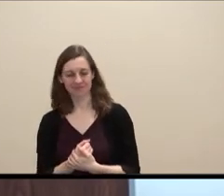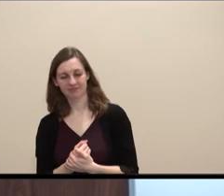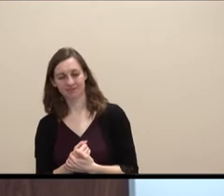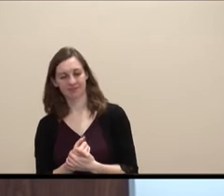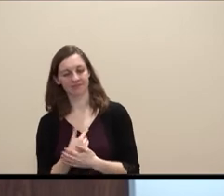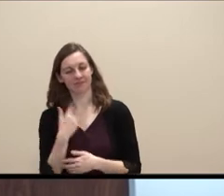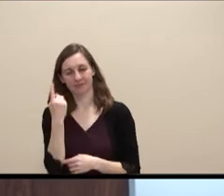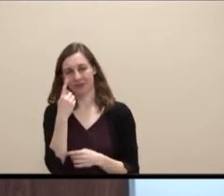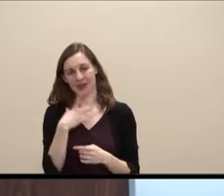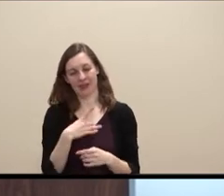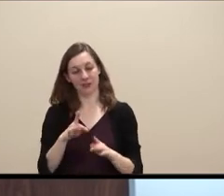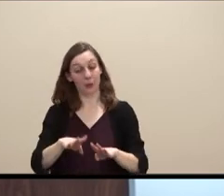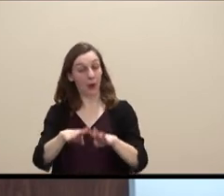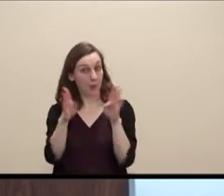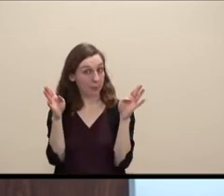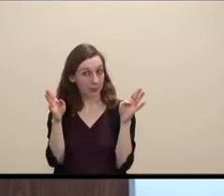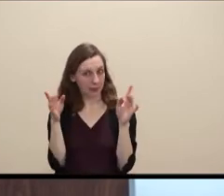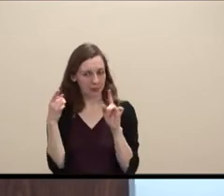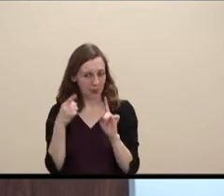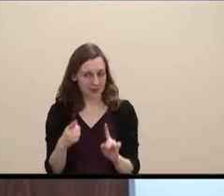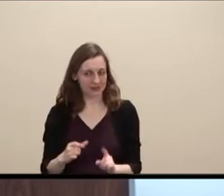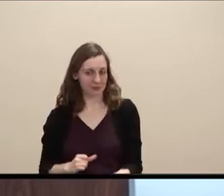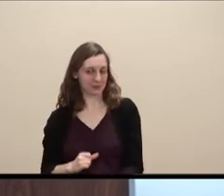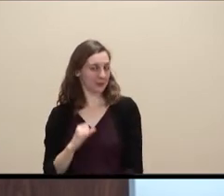Always like to open up with some points of pride.